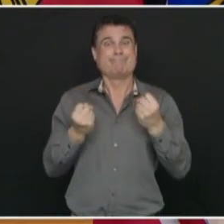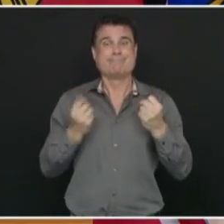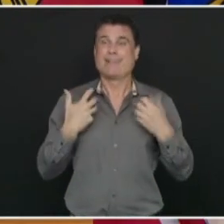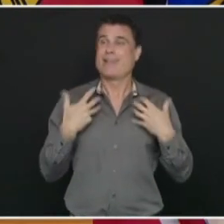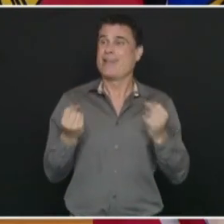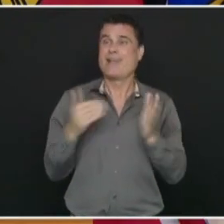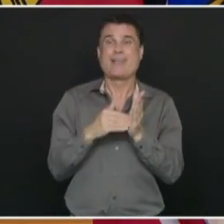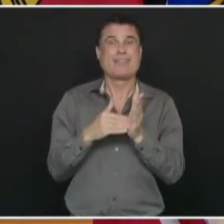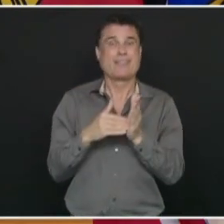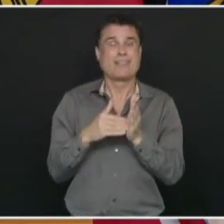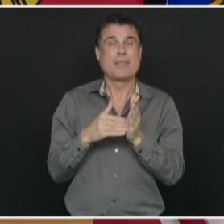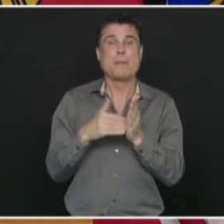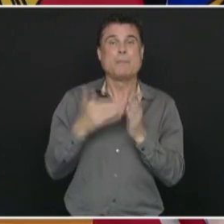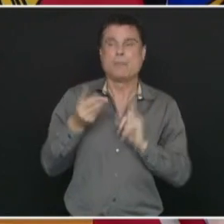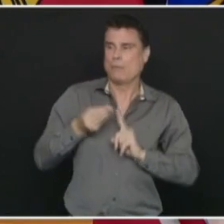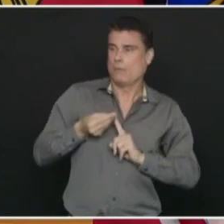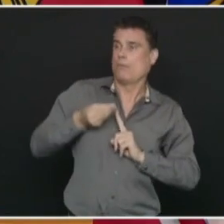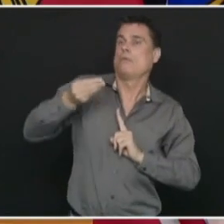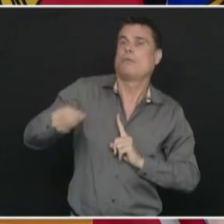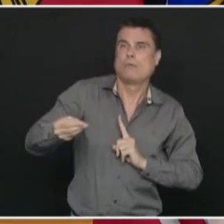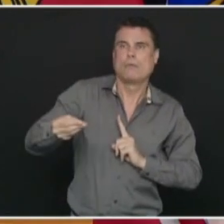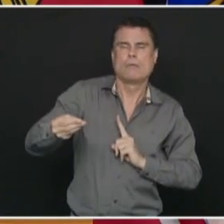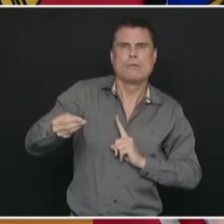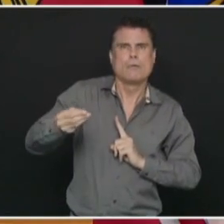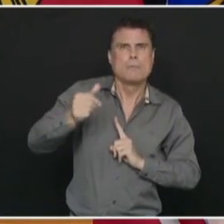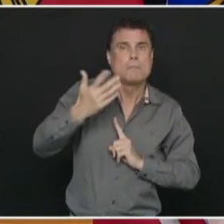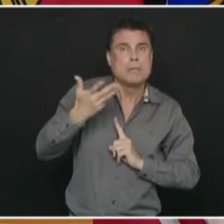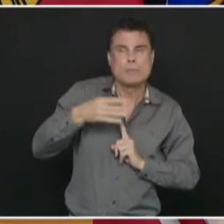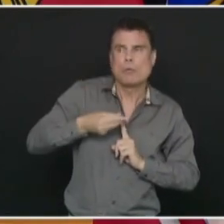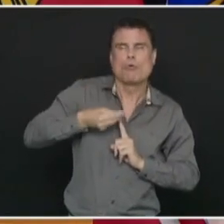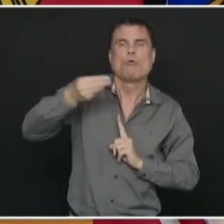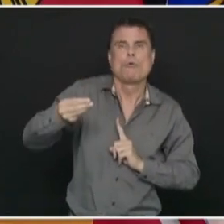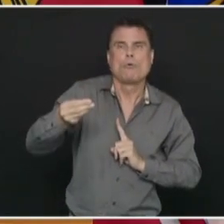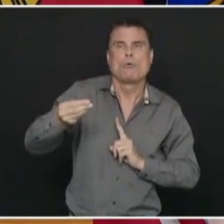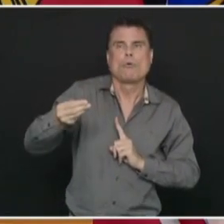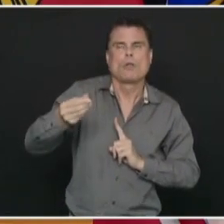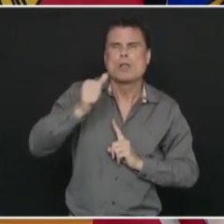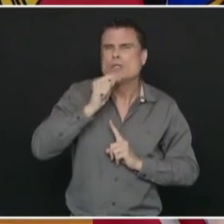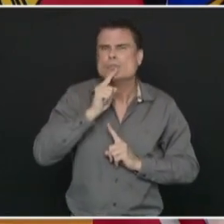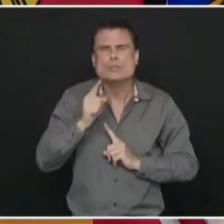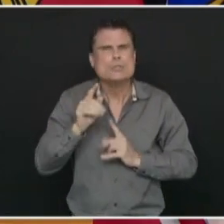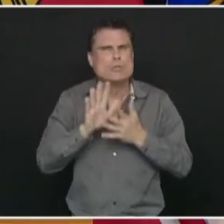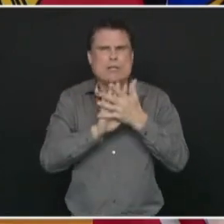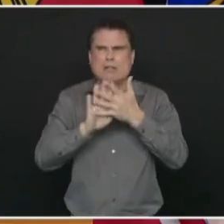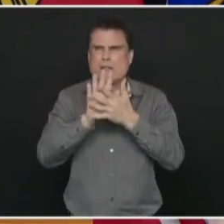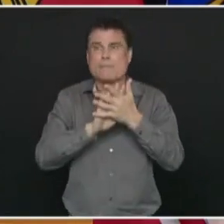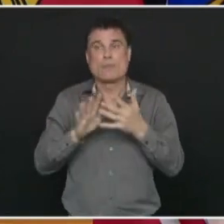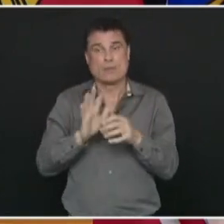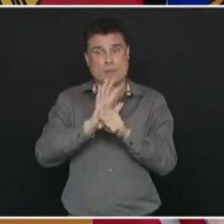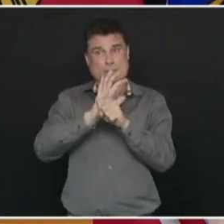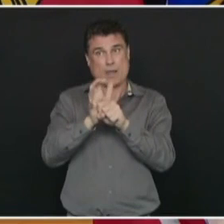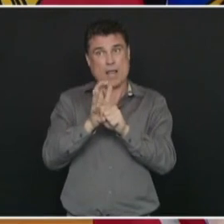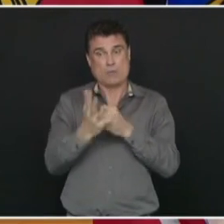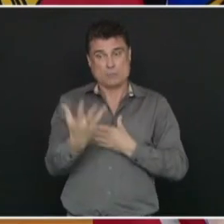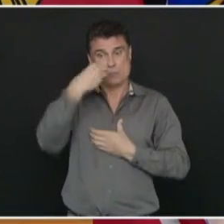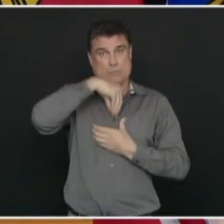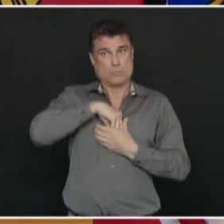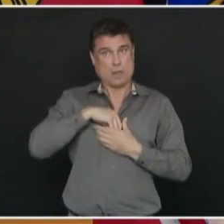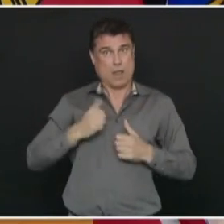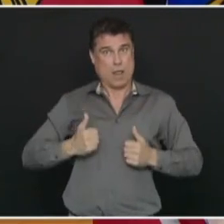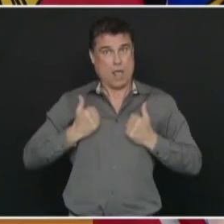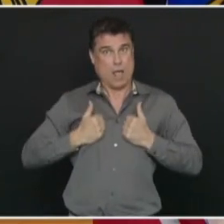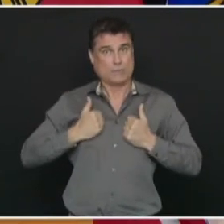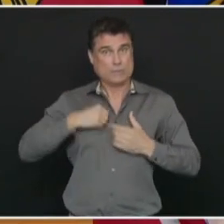There are many reasons why people may need to travel, whether it's for family, for being able to check up on people that they've not had